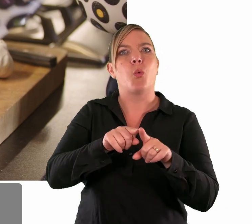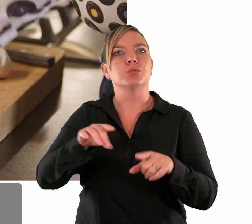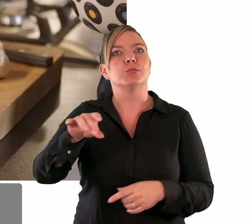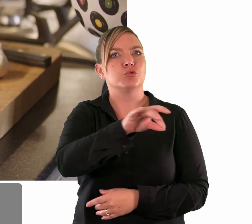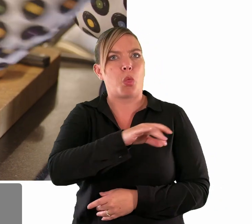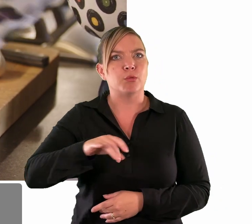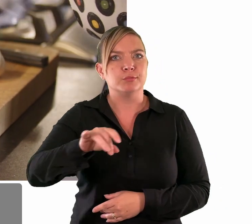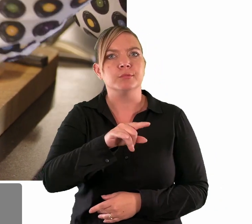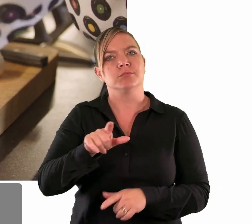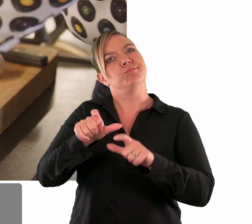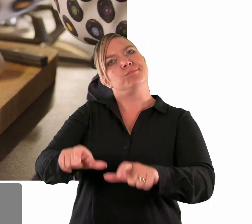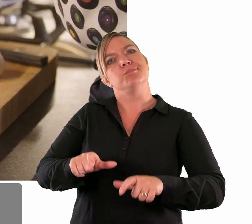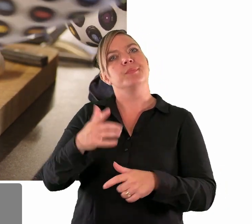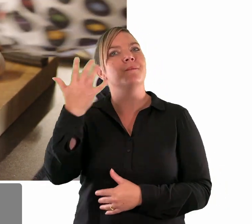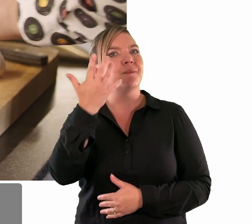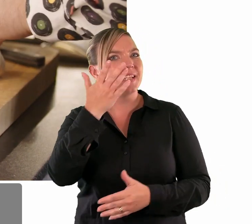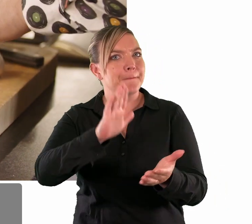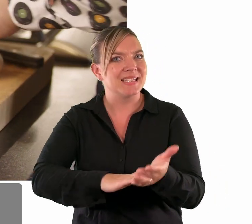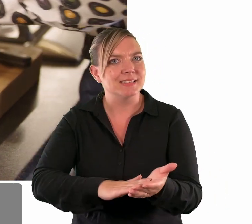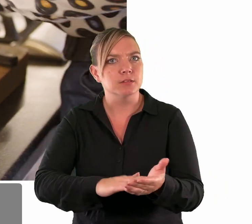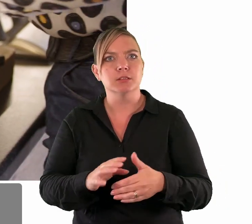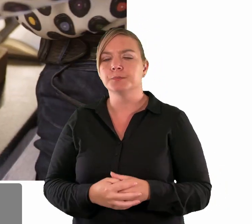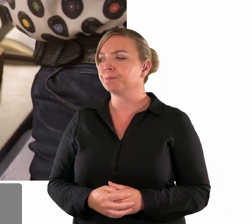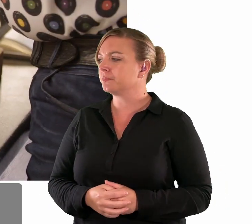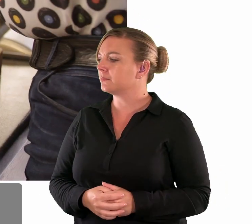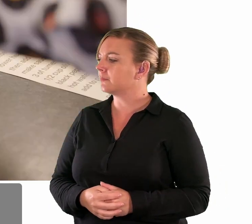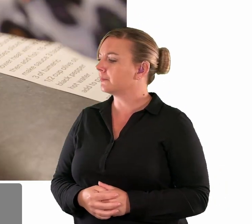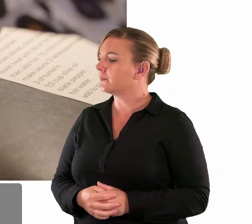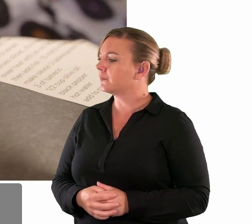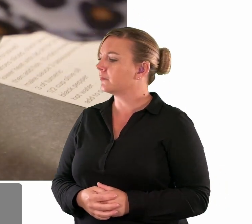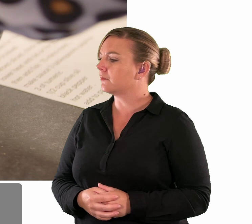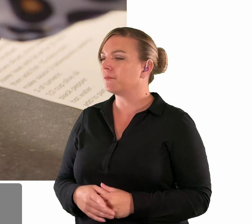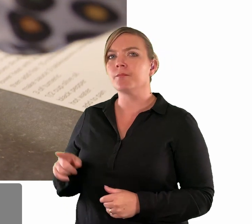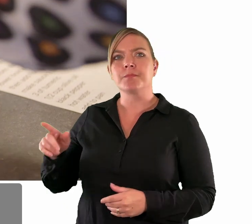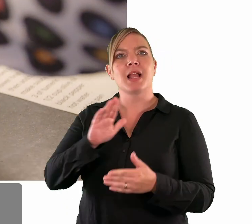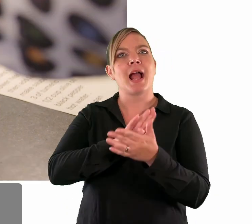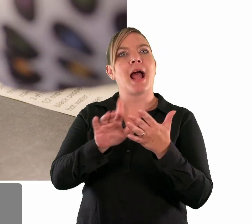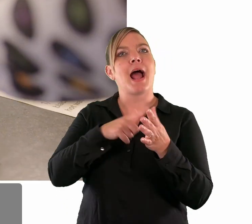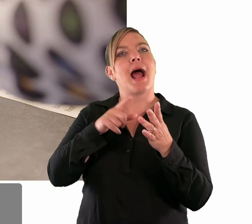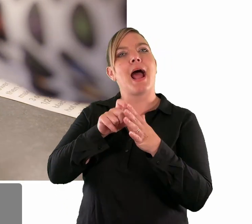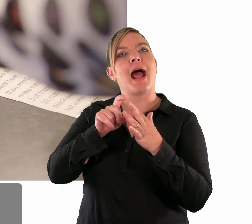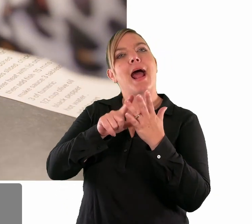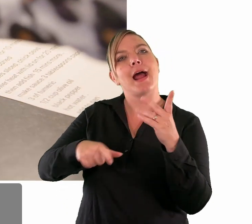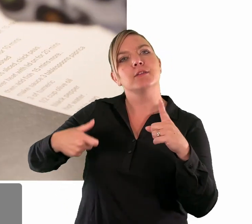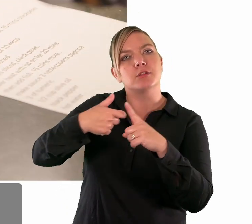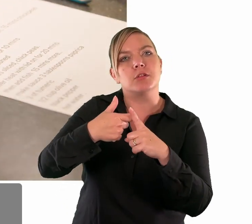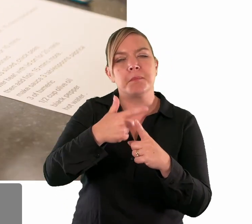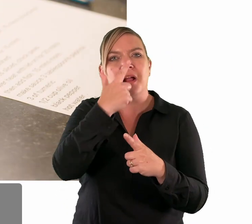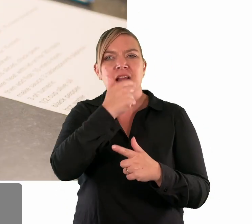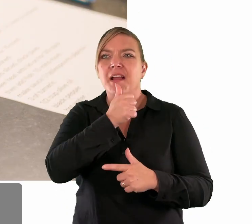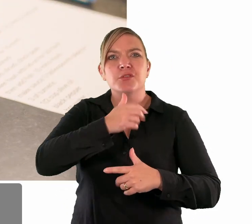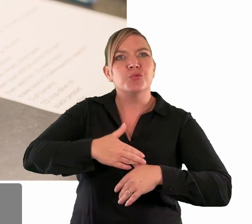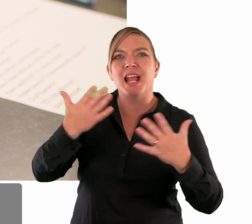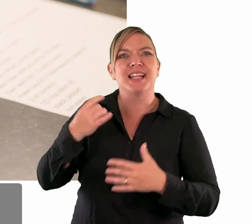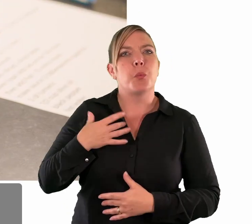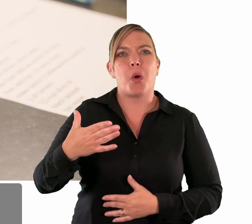salt. So we're just going to marinate it just for 15 minutes. This is haddock, but you can use Any white